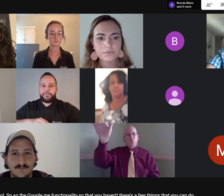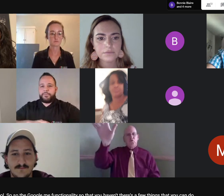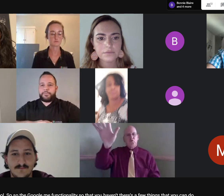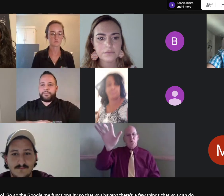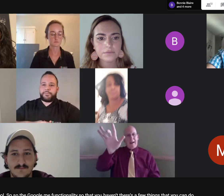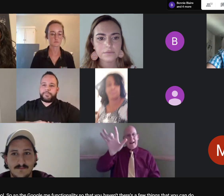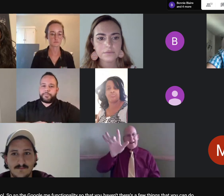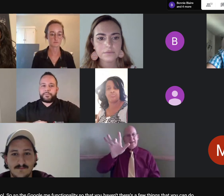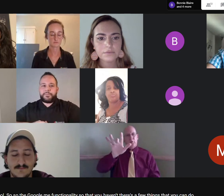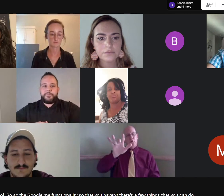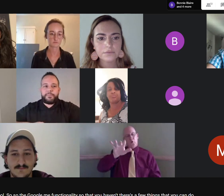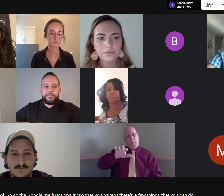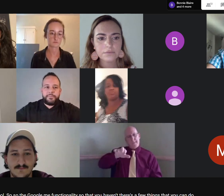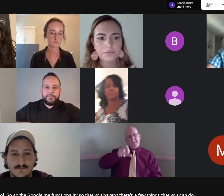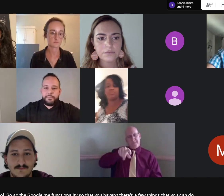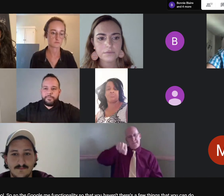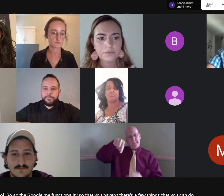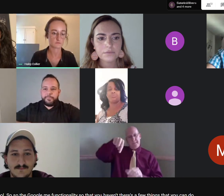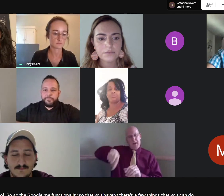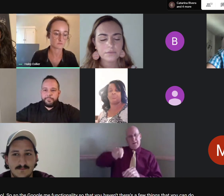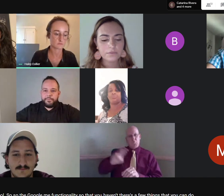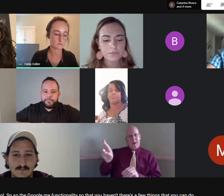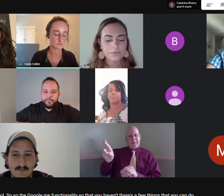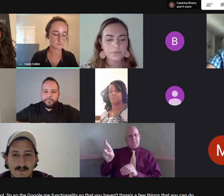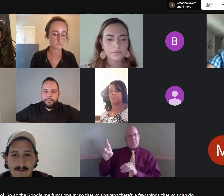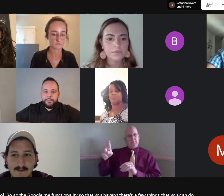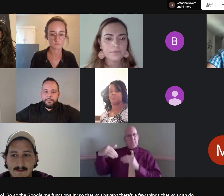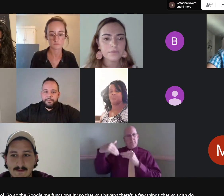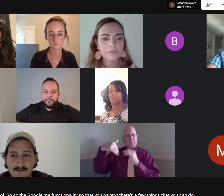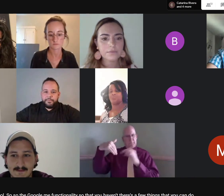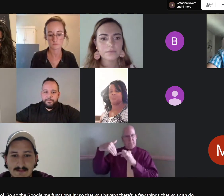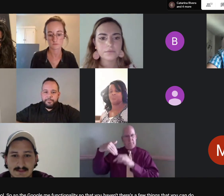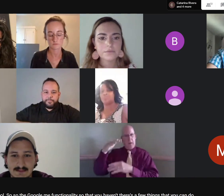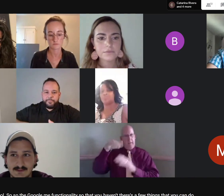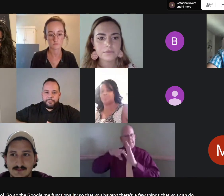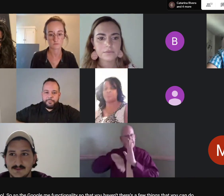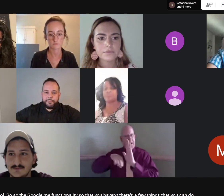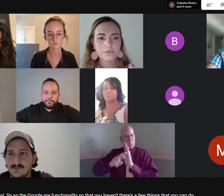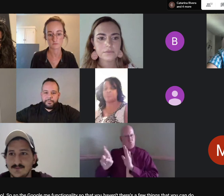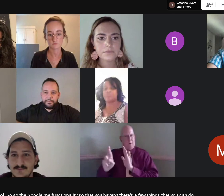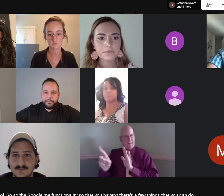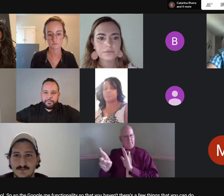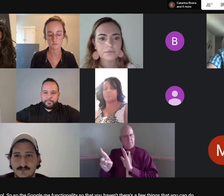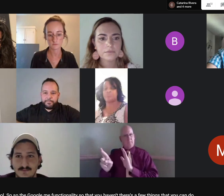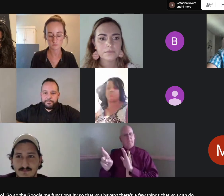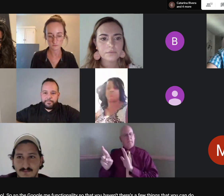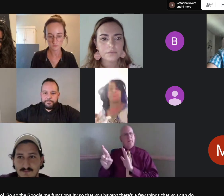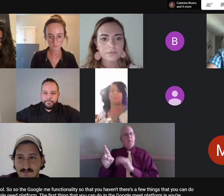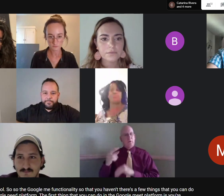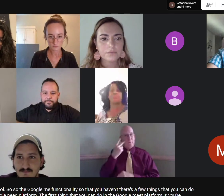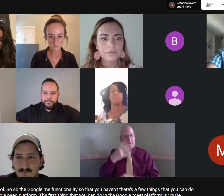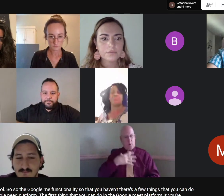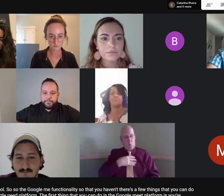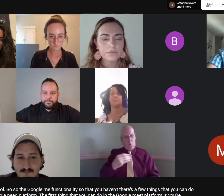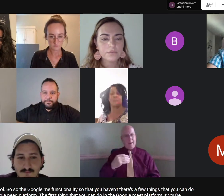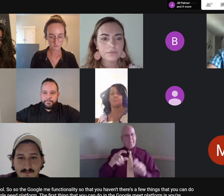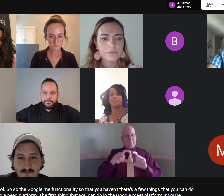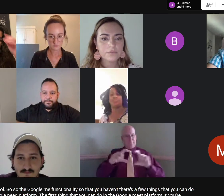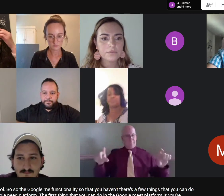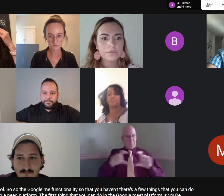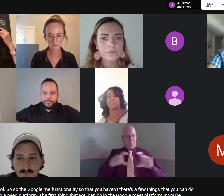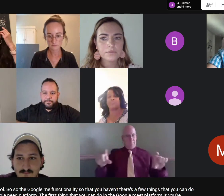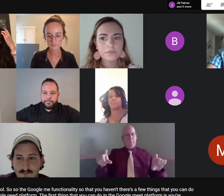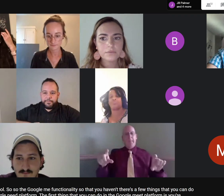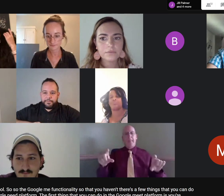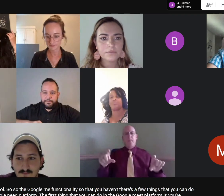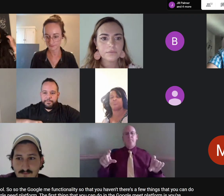the lower right-hand corner. And in a space right there, something will come up like a white tab, and there will be a